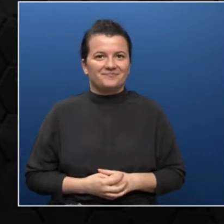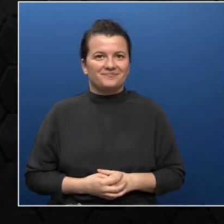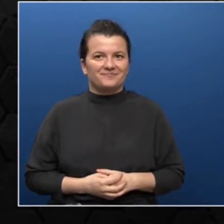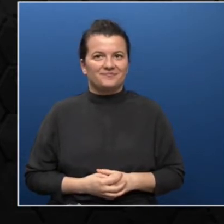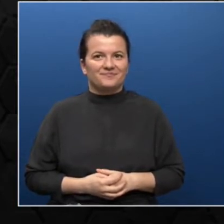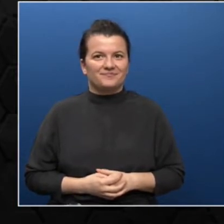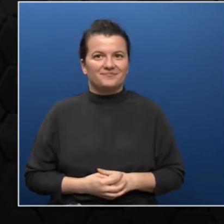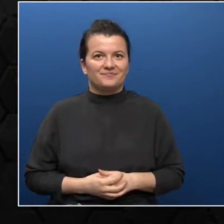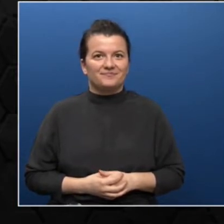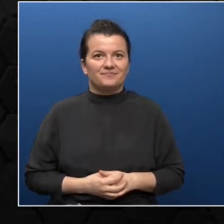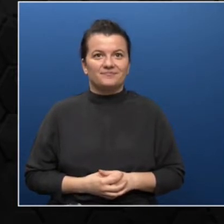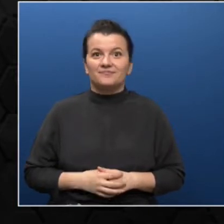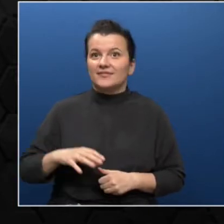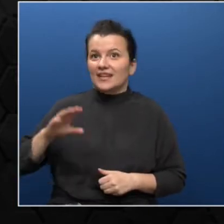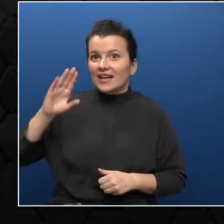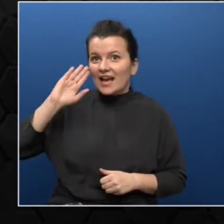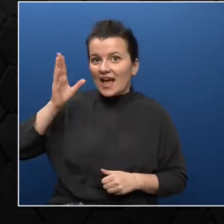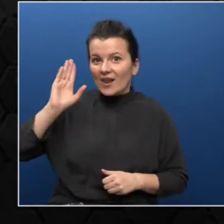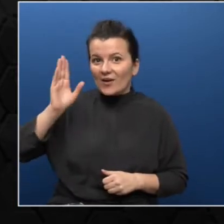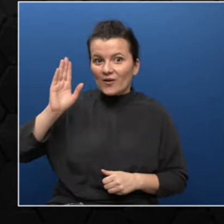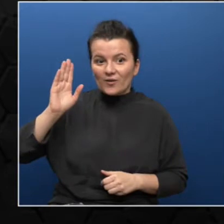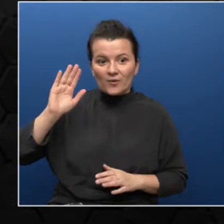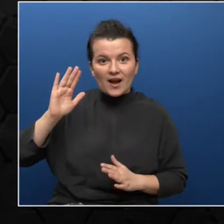Hello. Hi.